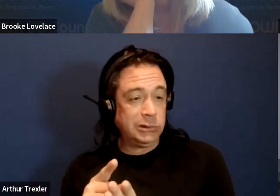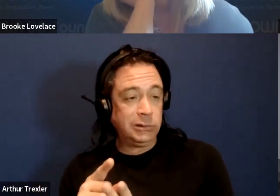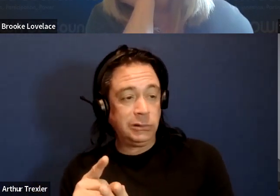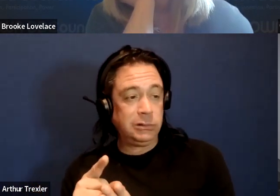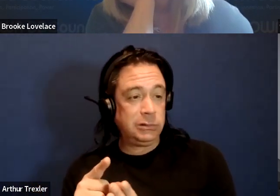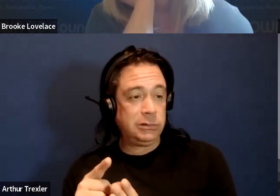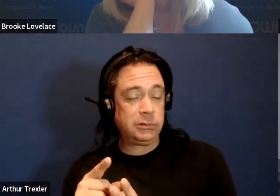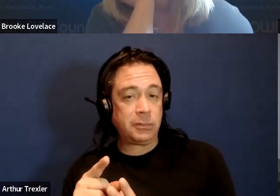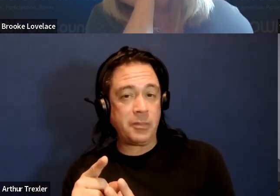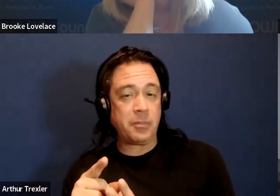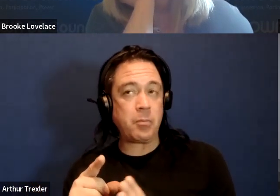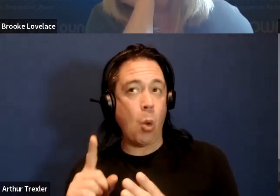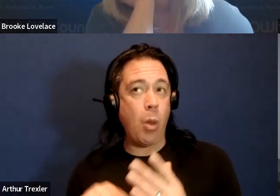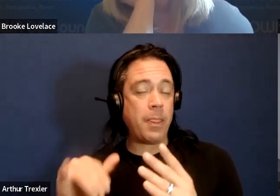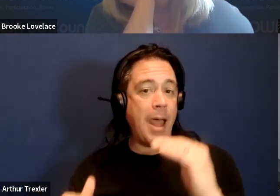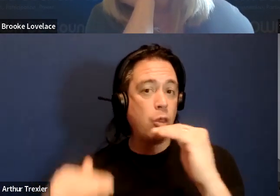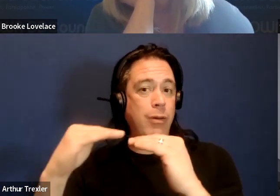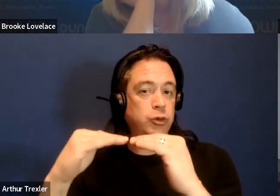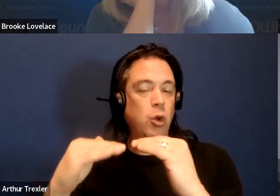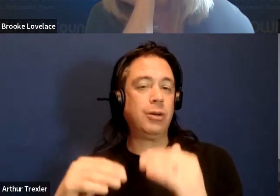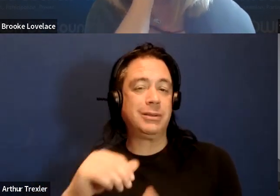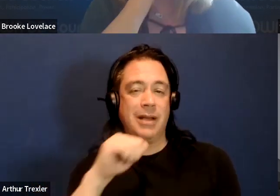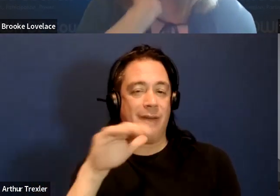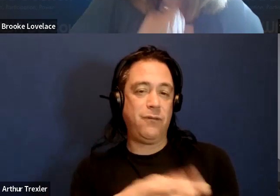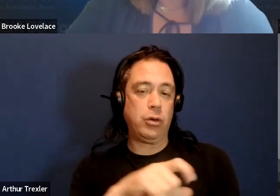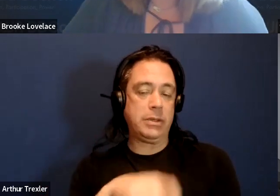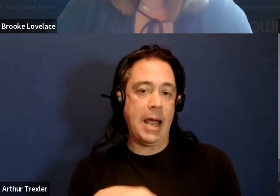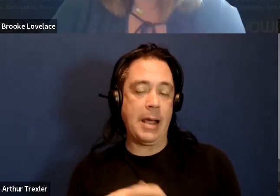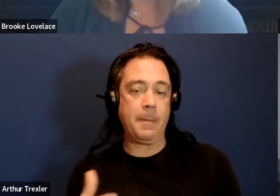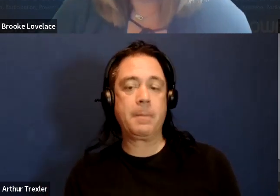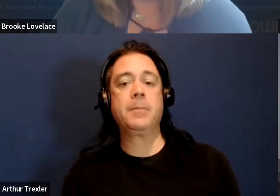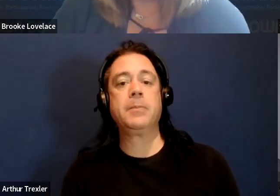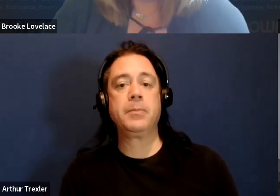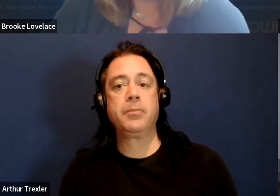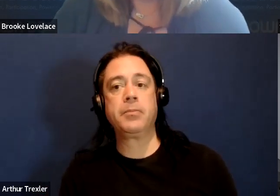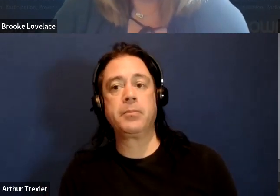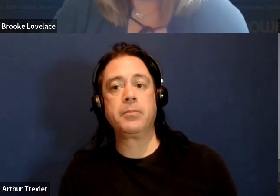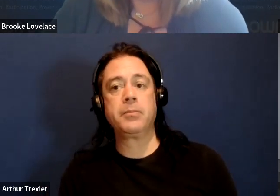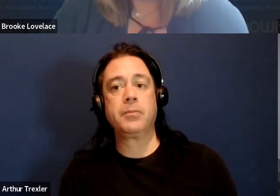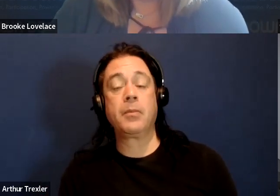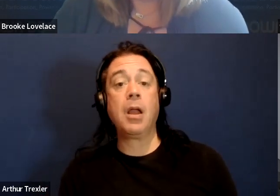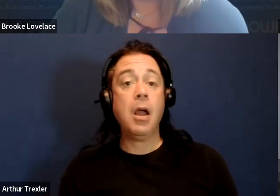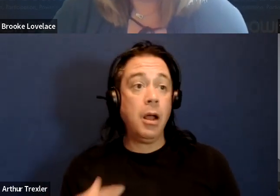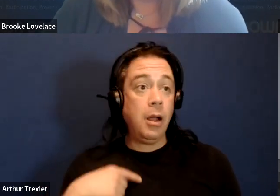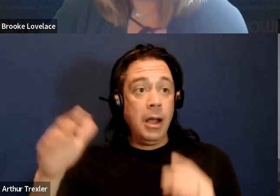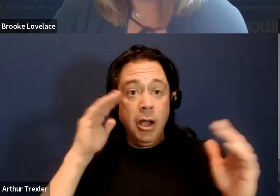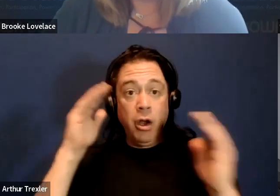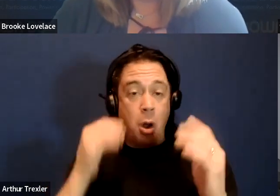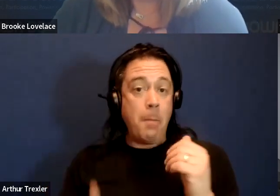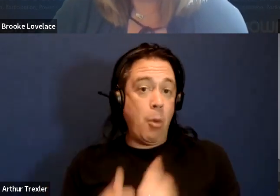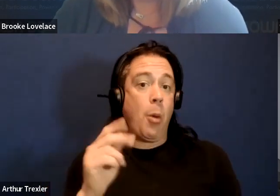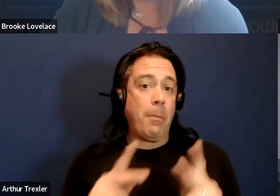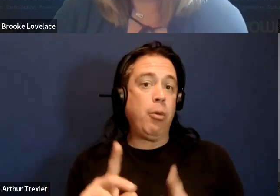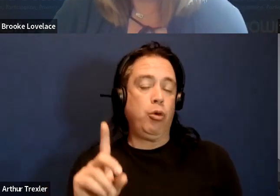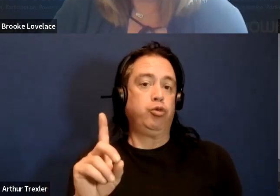for the threshold, but it's not a full-time amount. And from what we hear, most people do work.